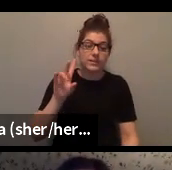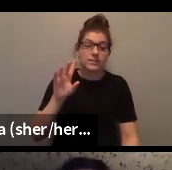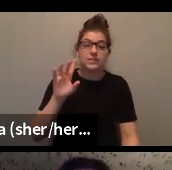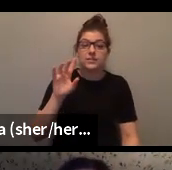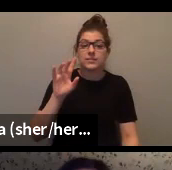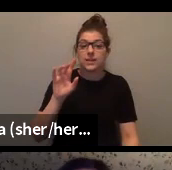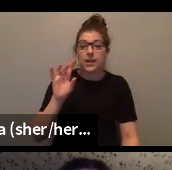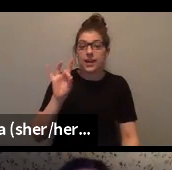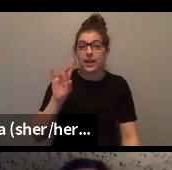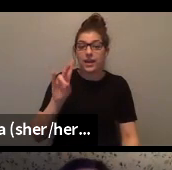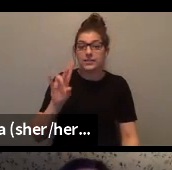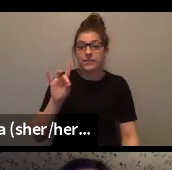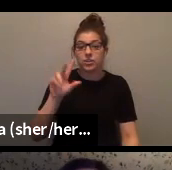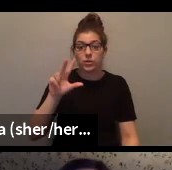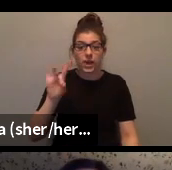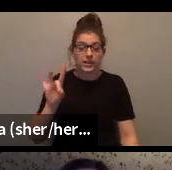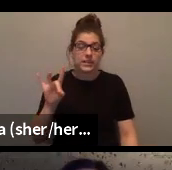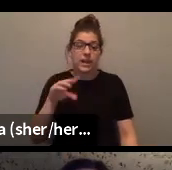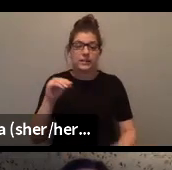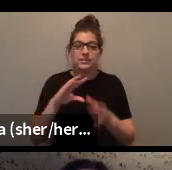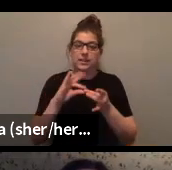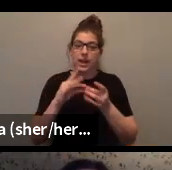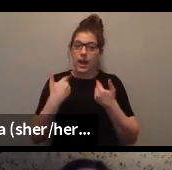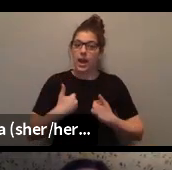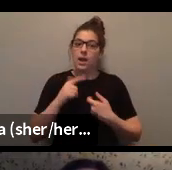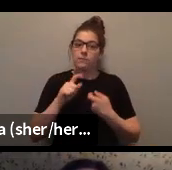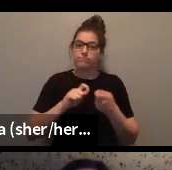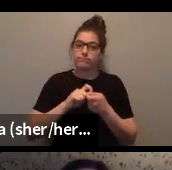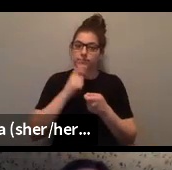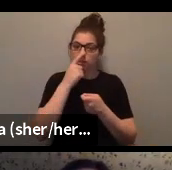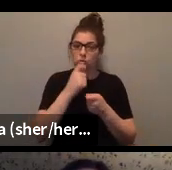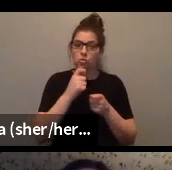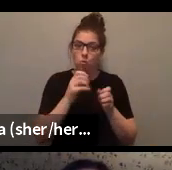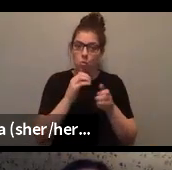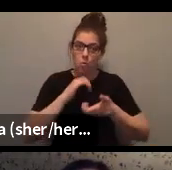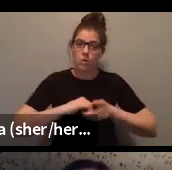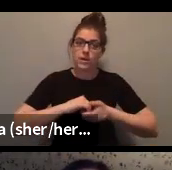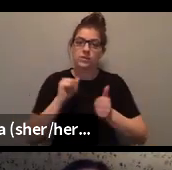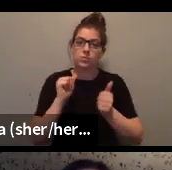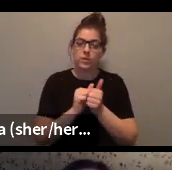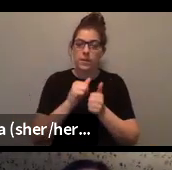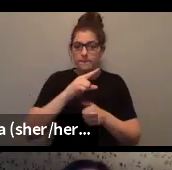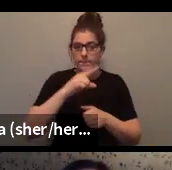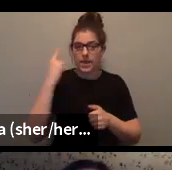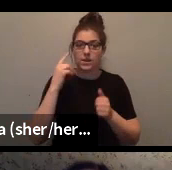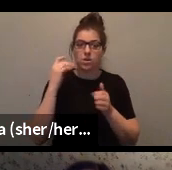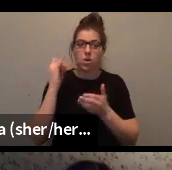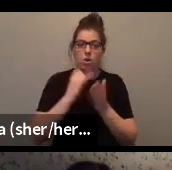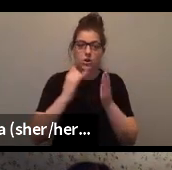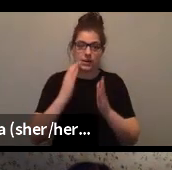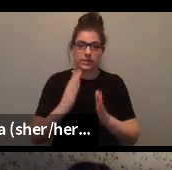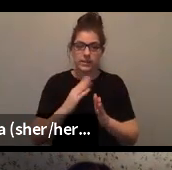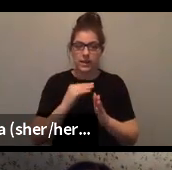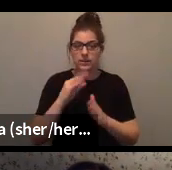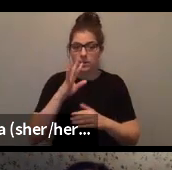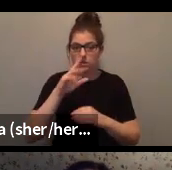917-971-8038. Put it in the chat and say, I'm particularly interested in organizing with Black artists and talking